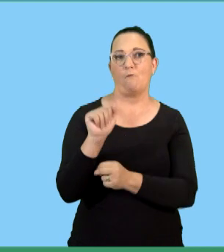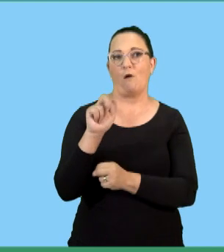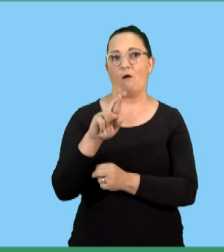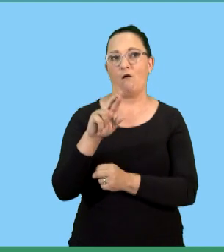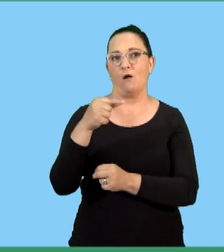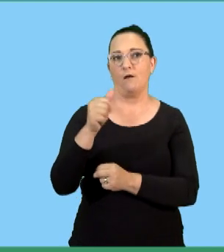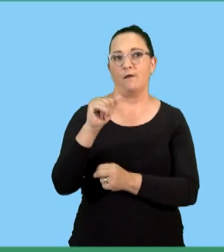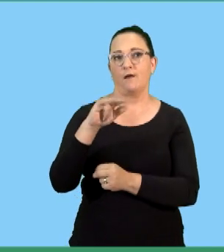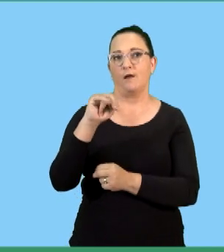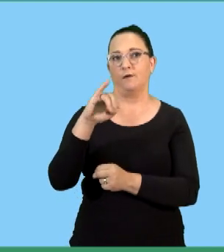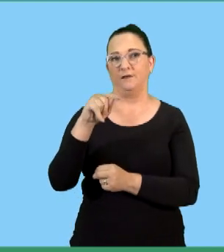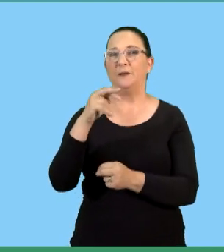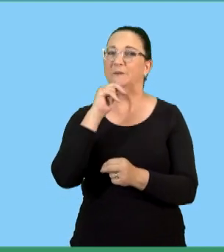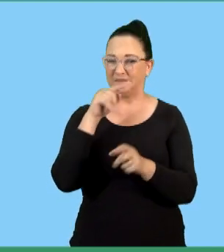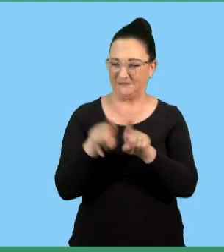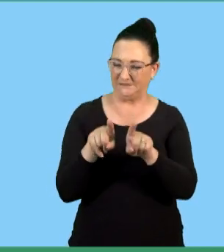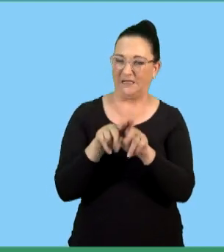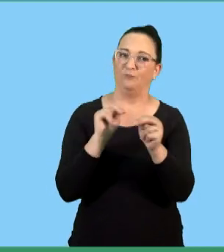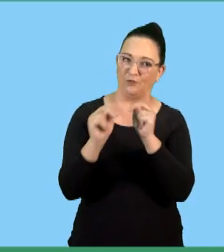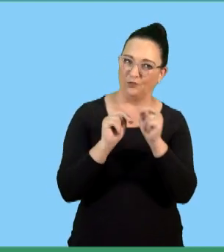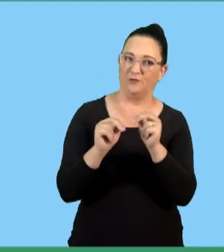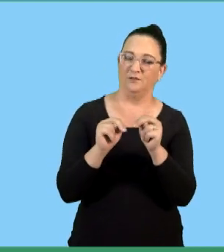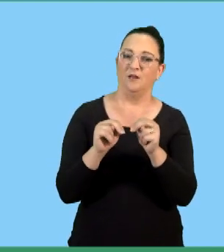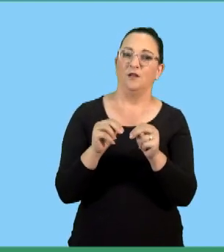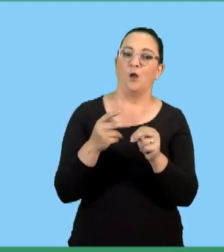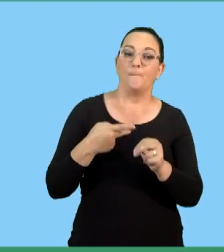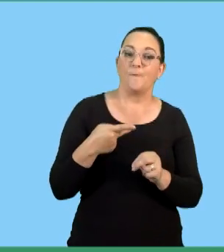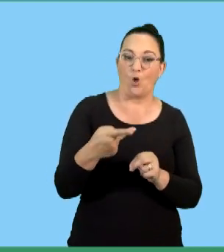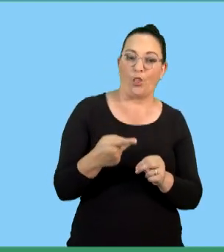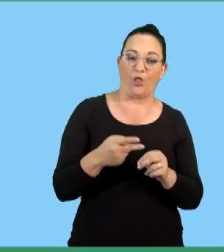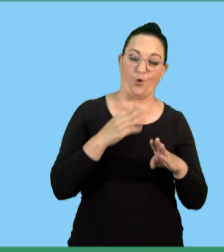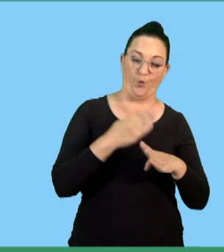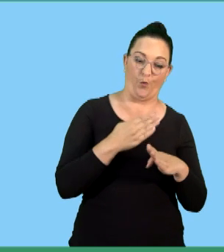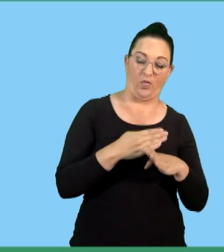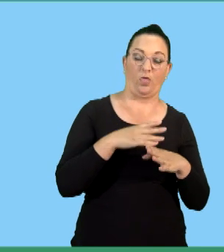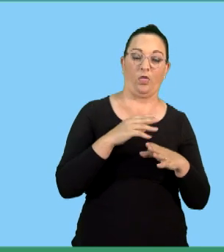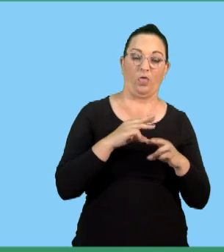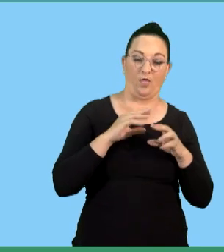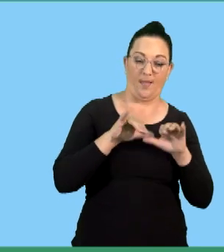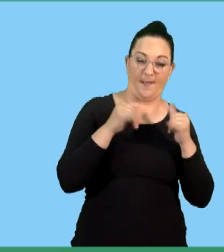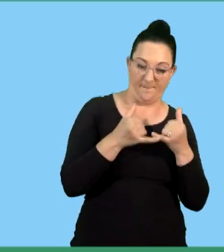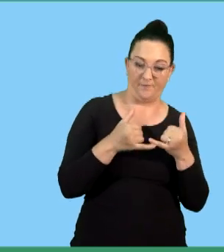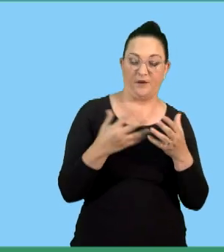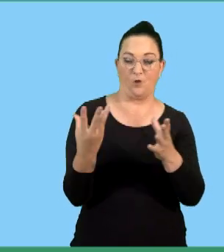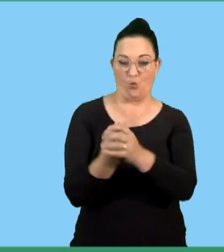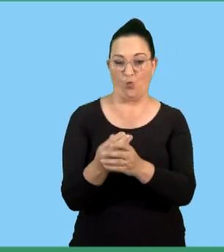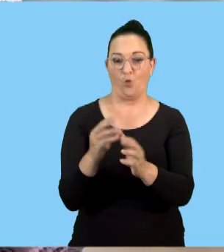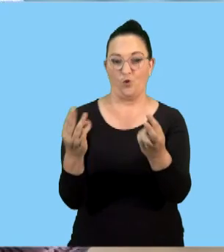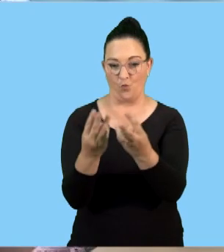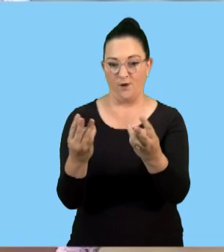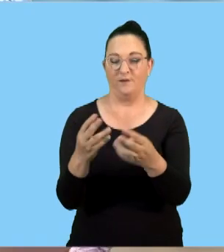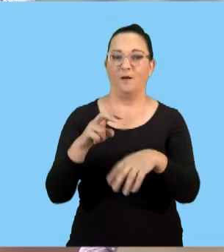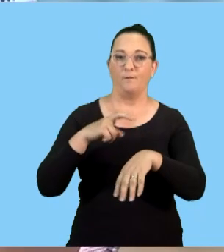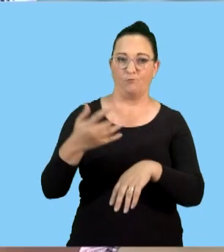So collectively, meaning both parties needs to be there, to be involved. Not only the employer, but also employees needs to be